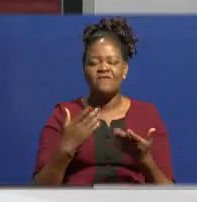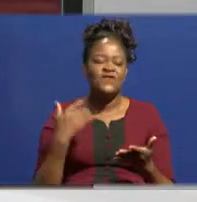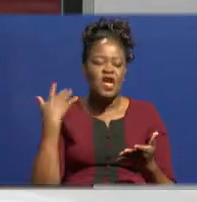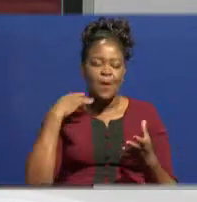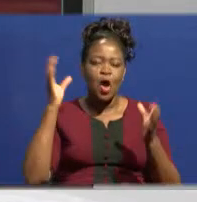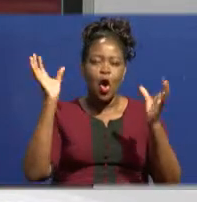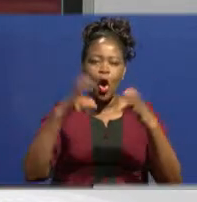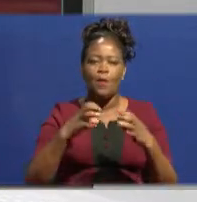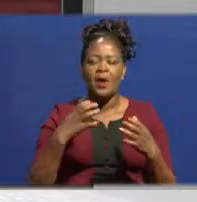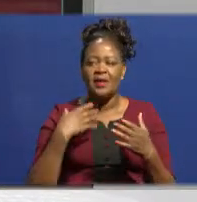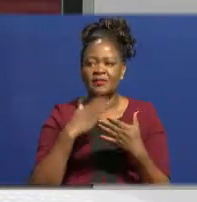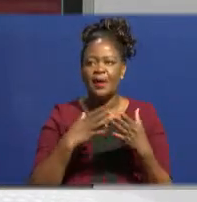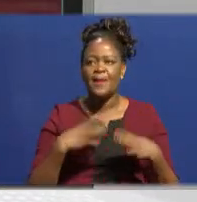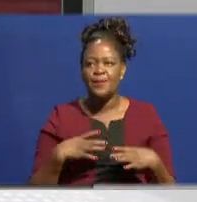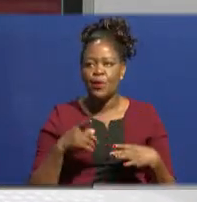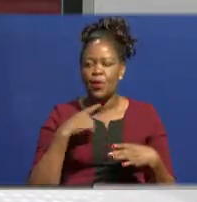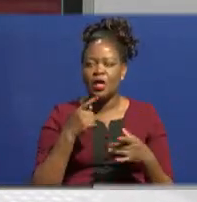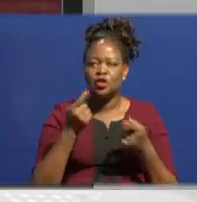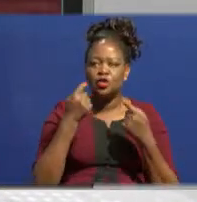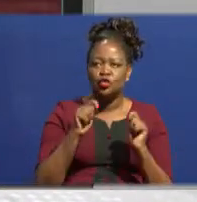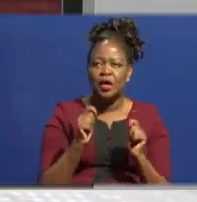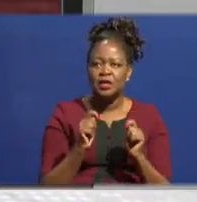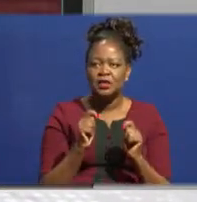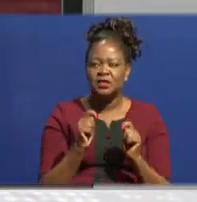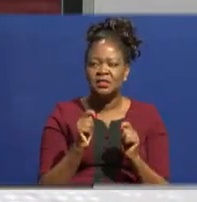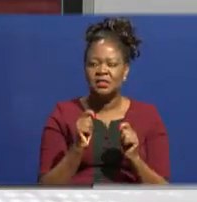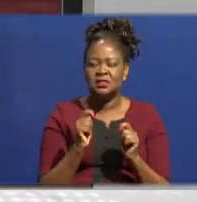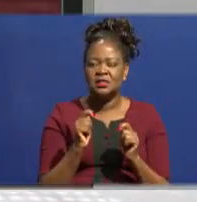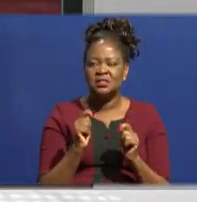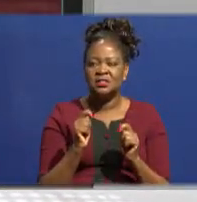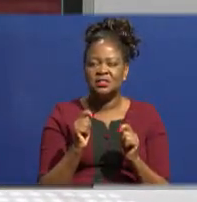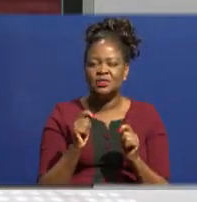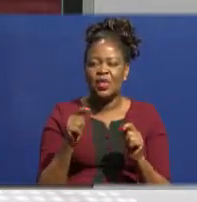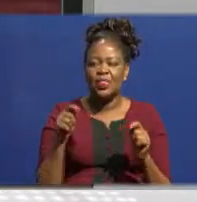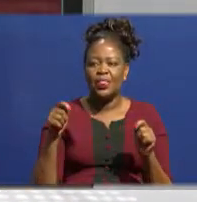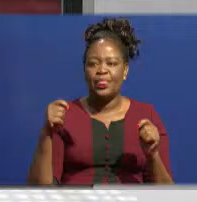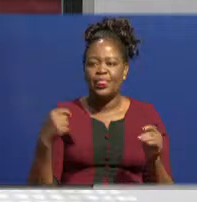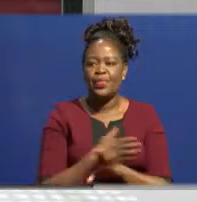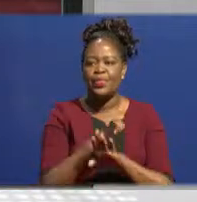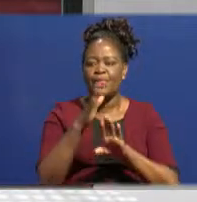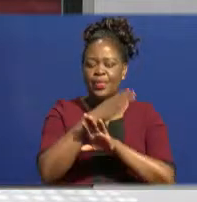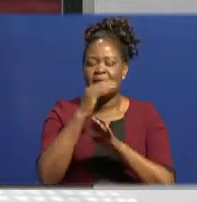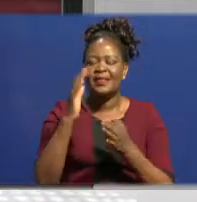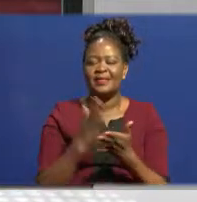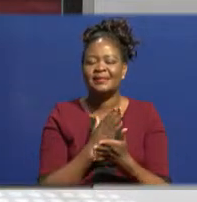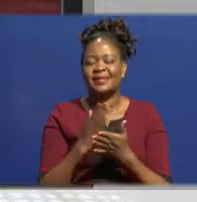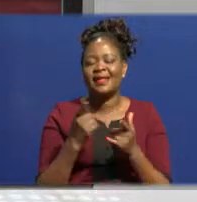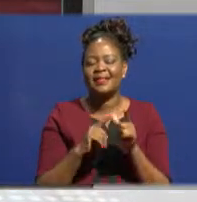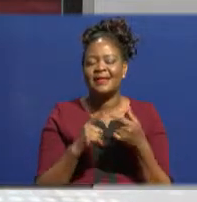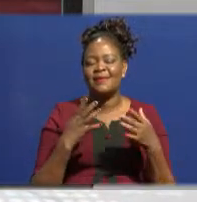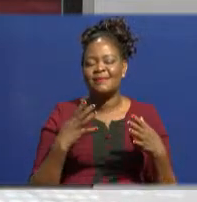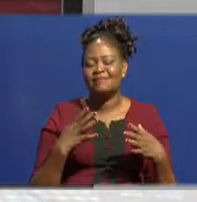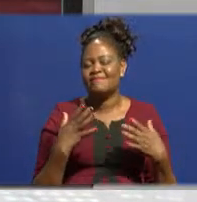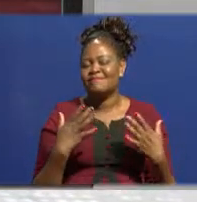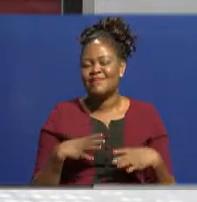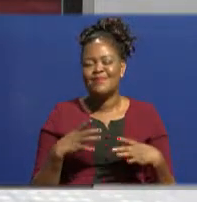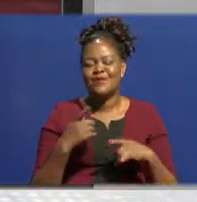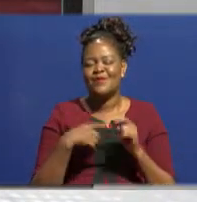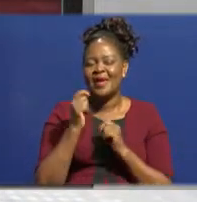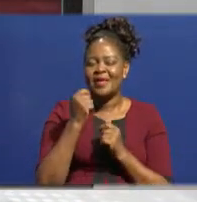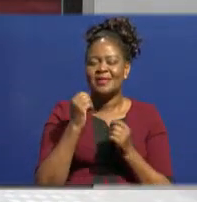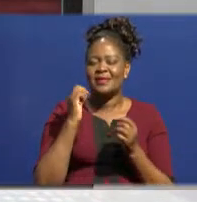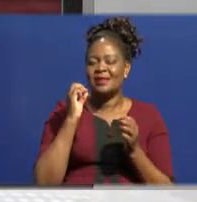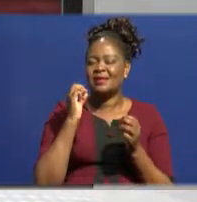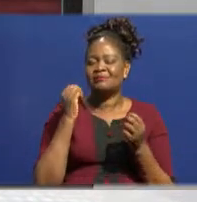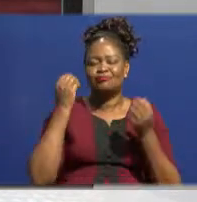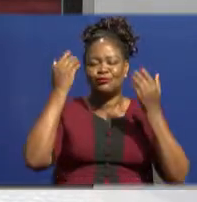are some people who are trying to bulldoze the sector. And it leaves Kenyans more or less fragile and at the middle,